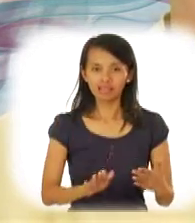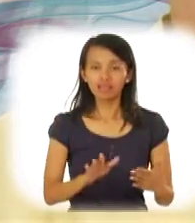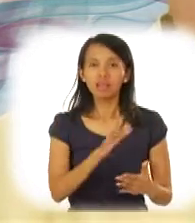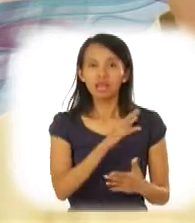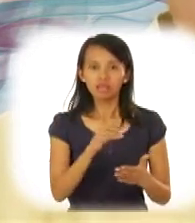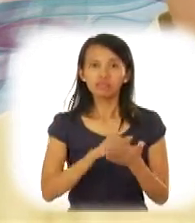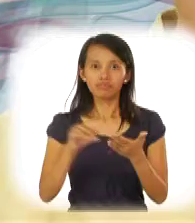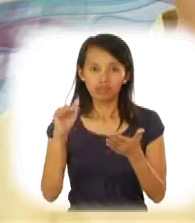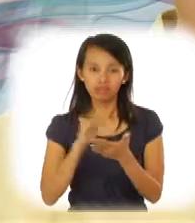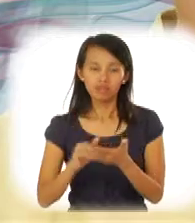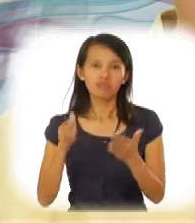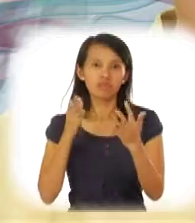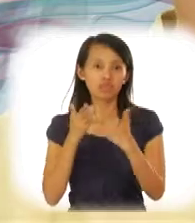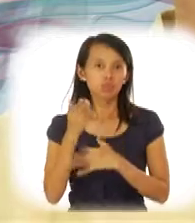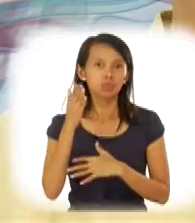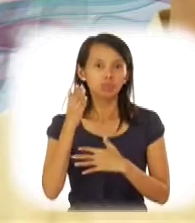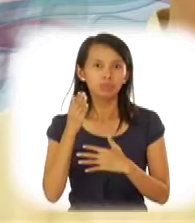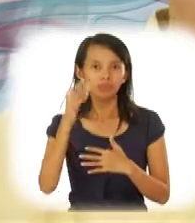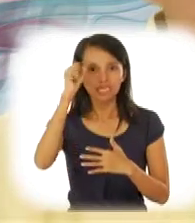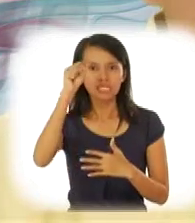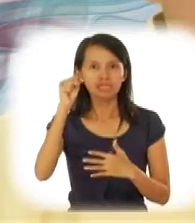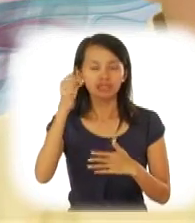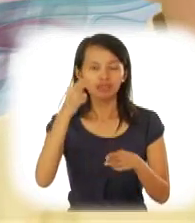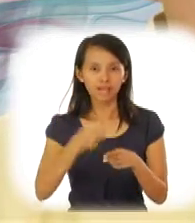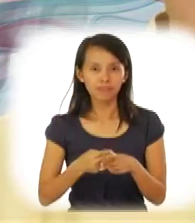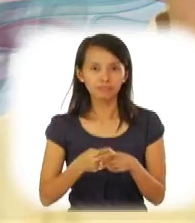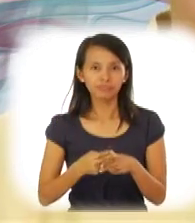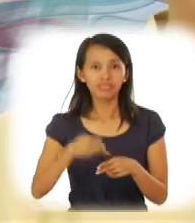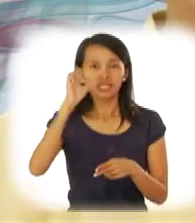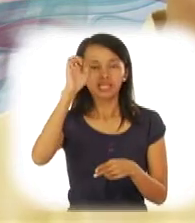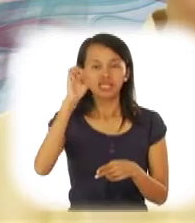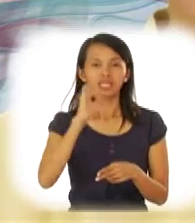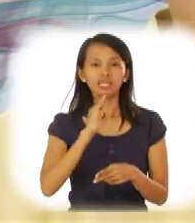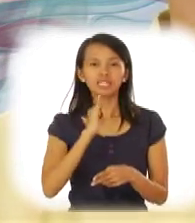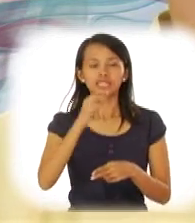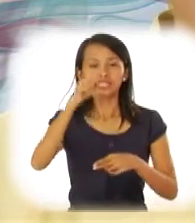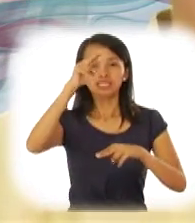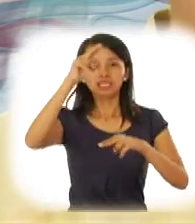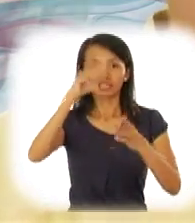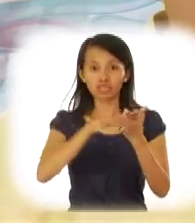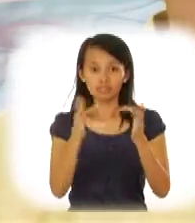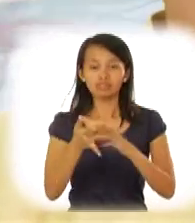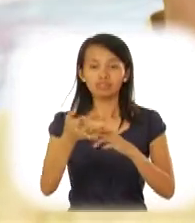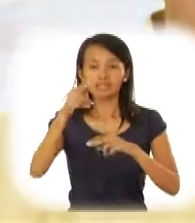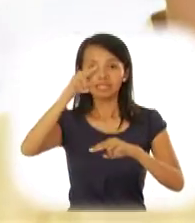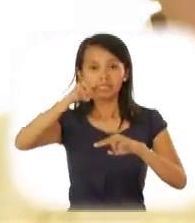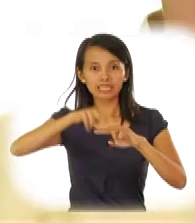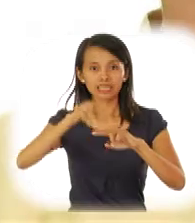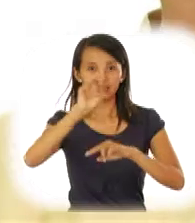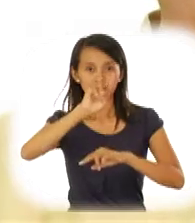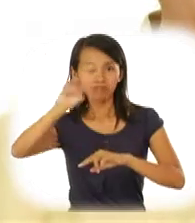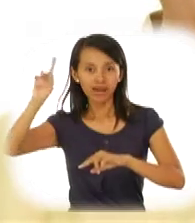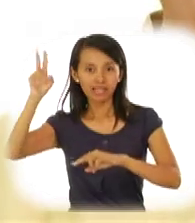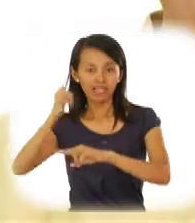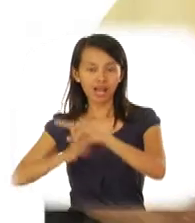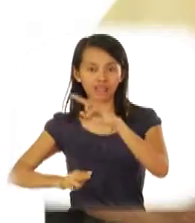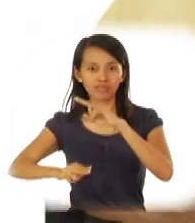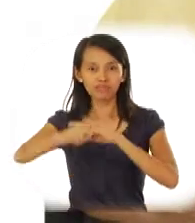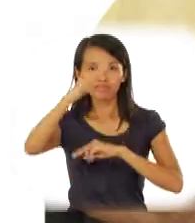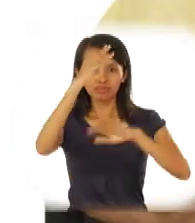is forgiveness in his name. Another way of putting it is he is seated at the right hand of the